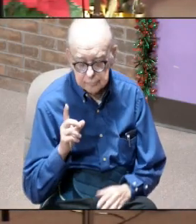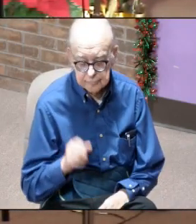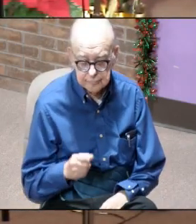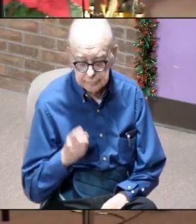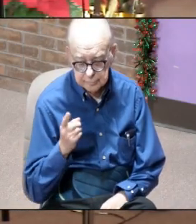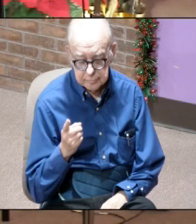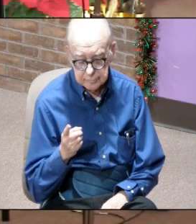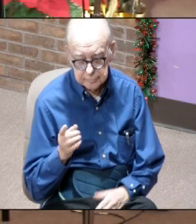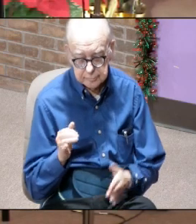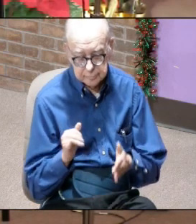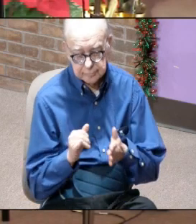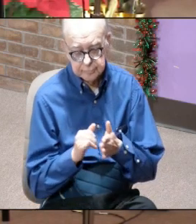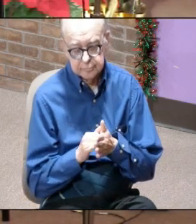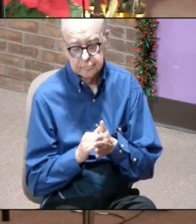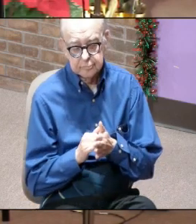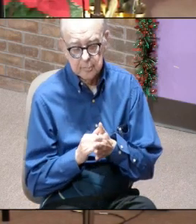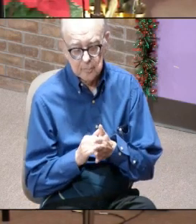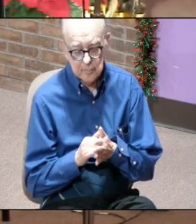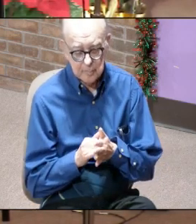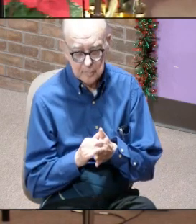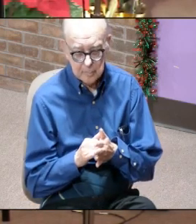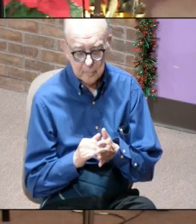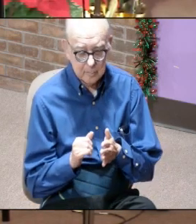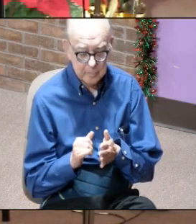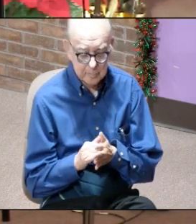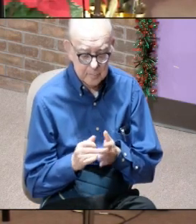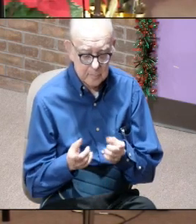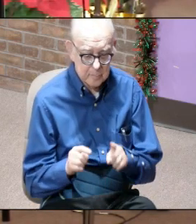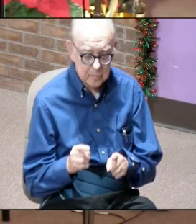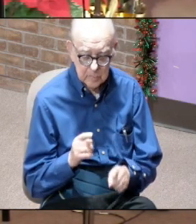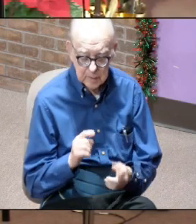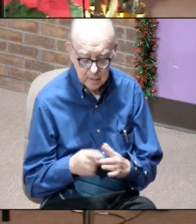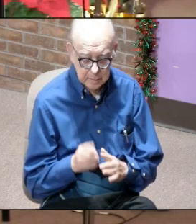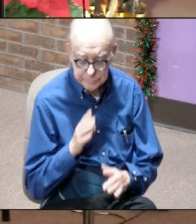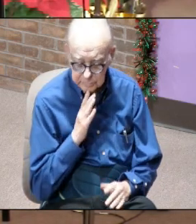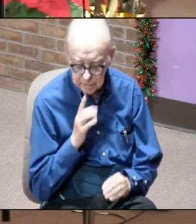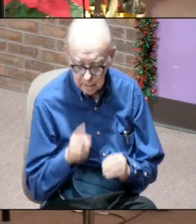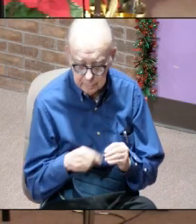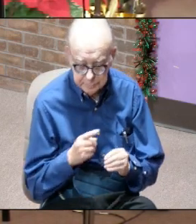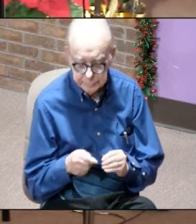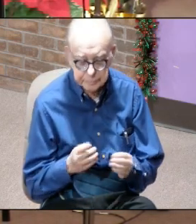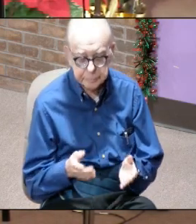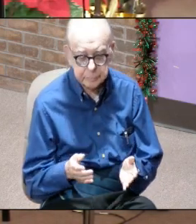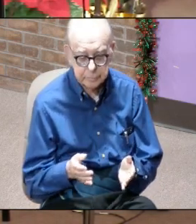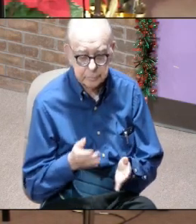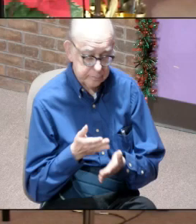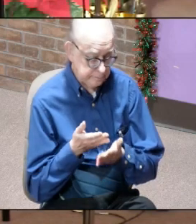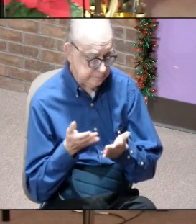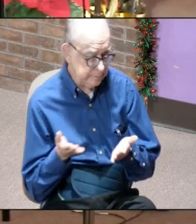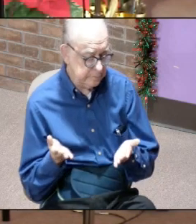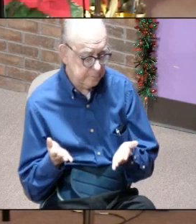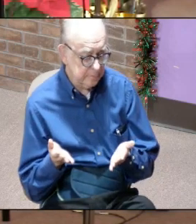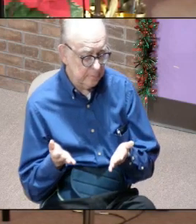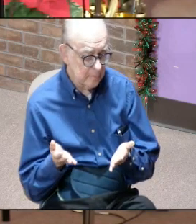understand is this, that when we start talking about things